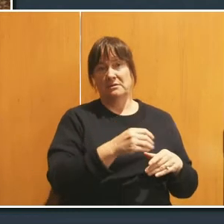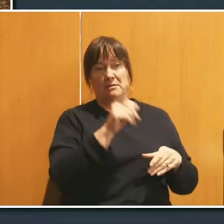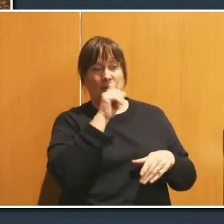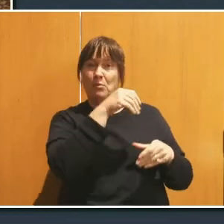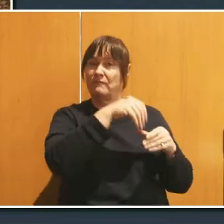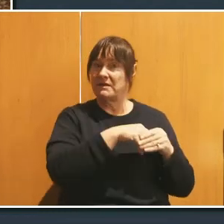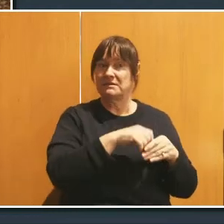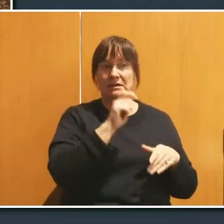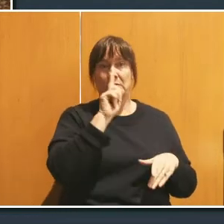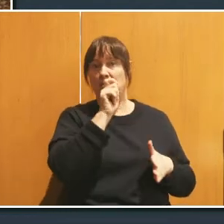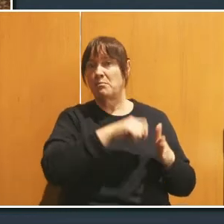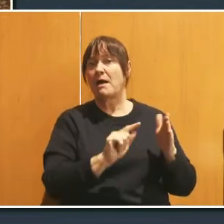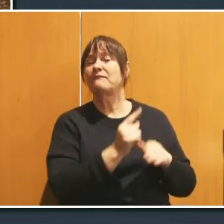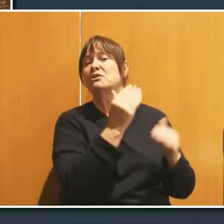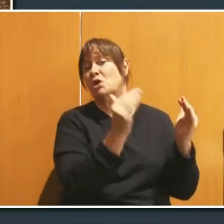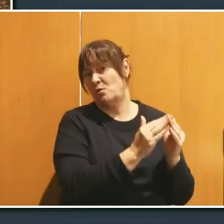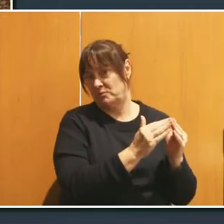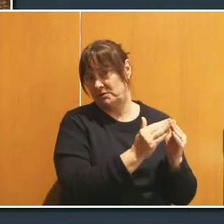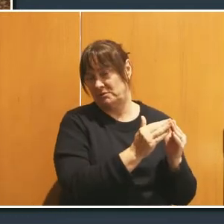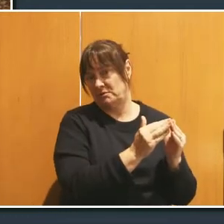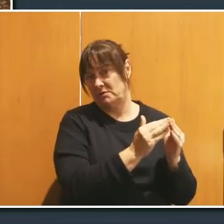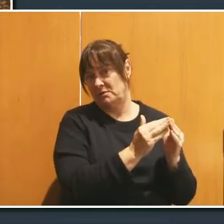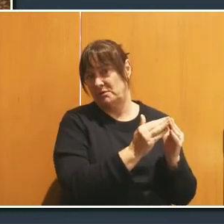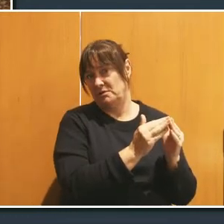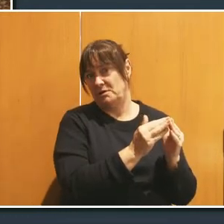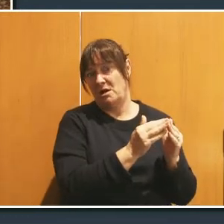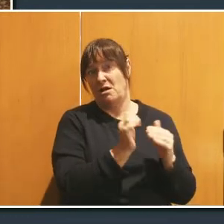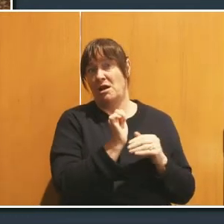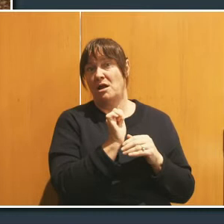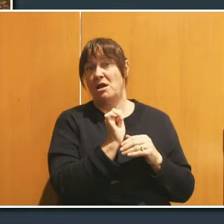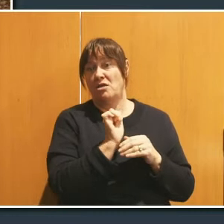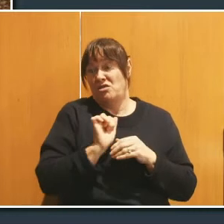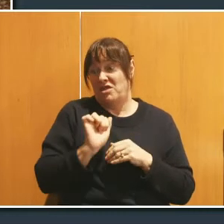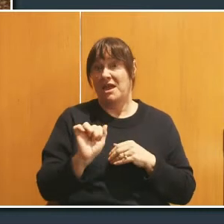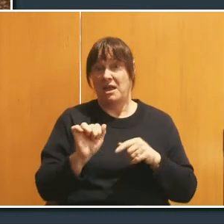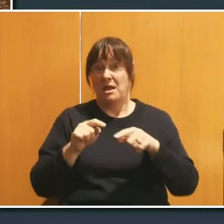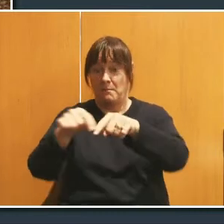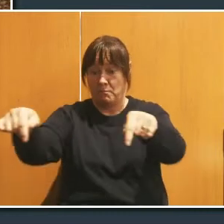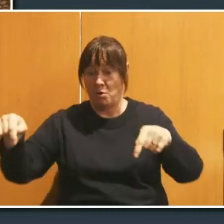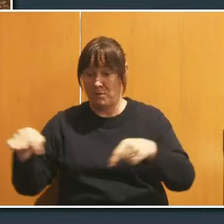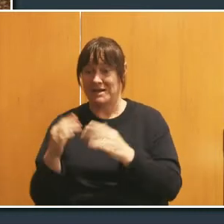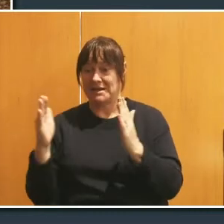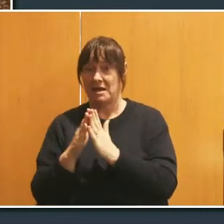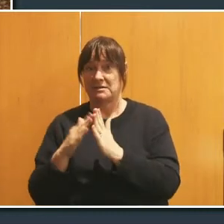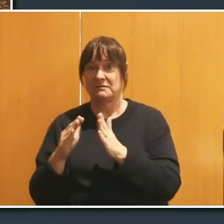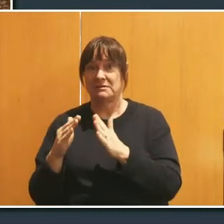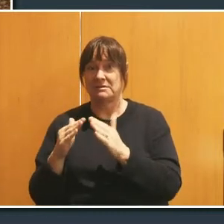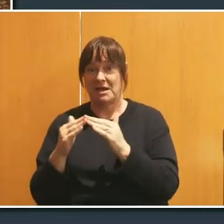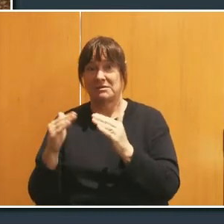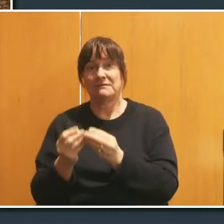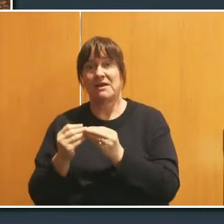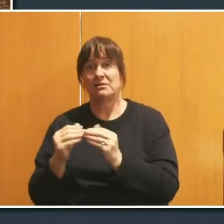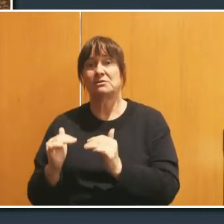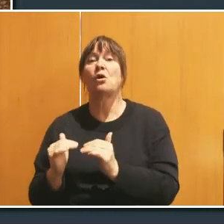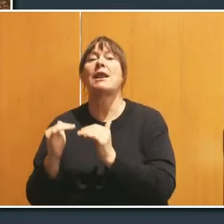buyers. Proportionally, their properties have risen more than mine, and therefore they're going to be whacked